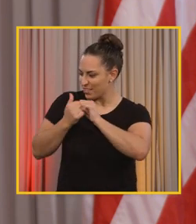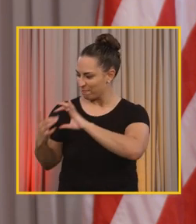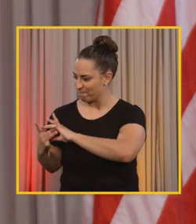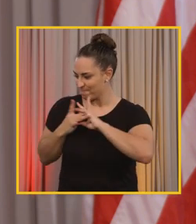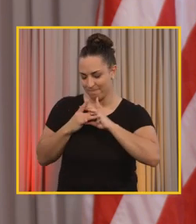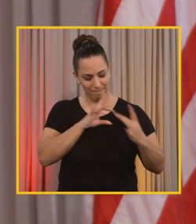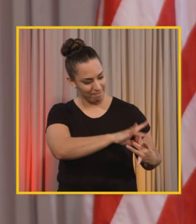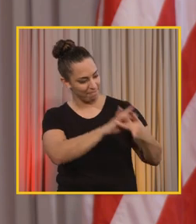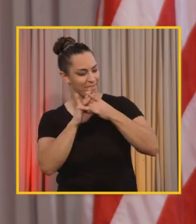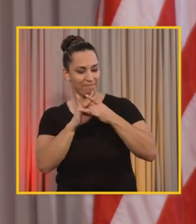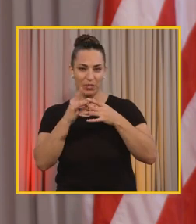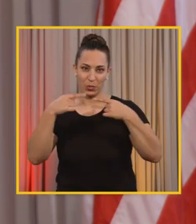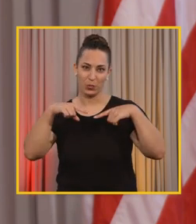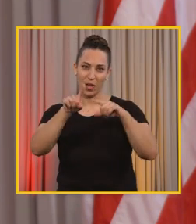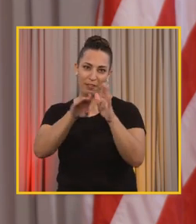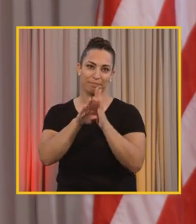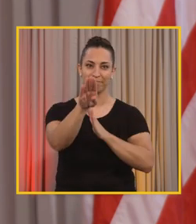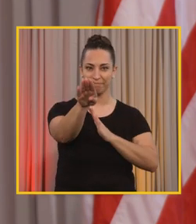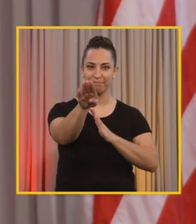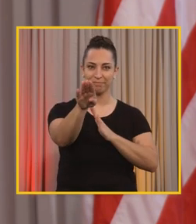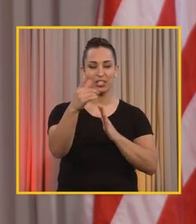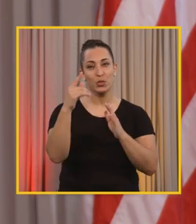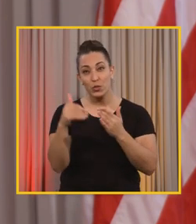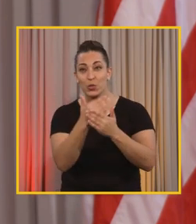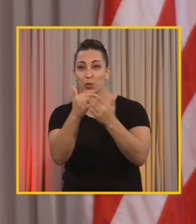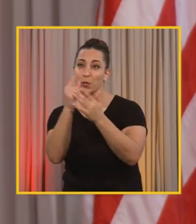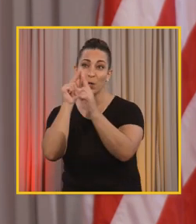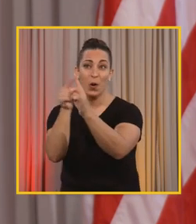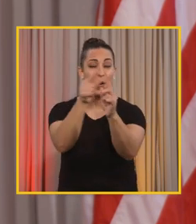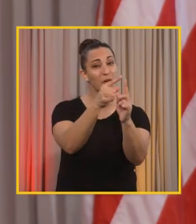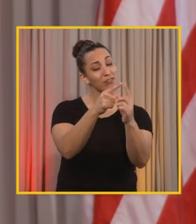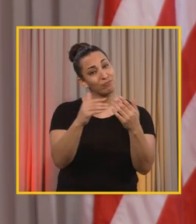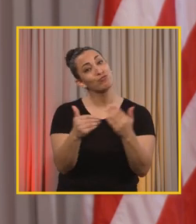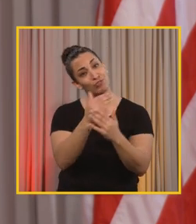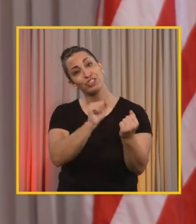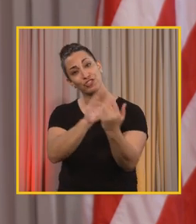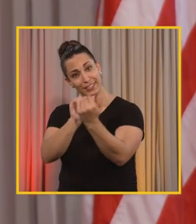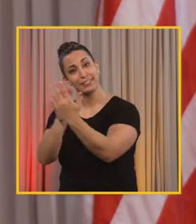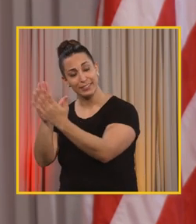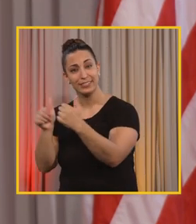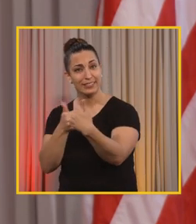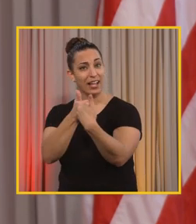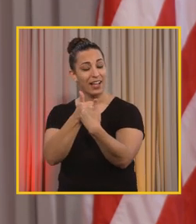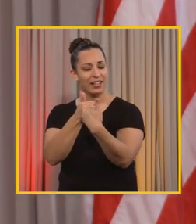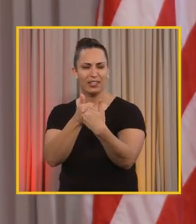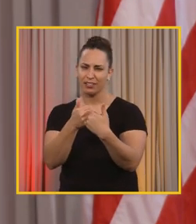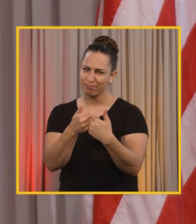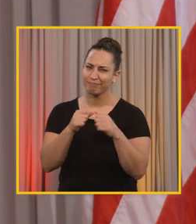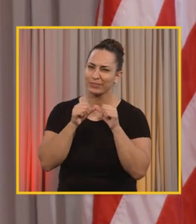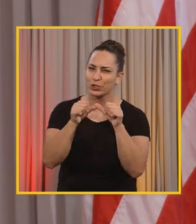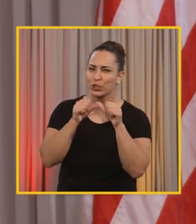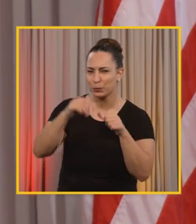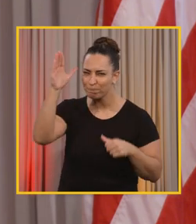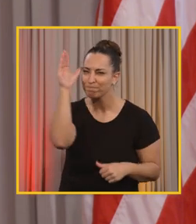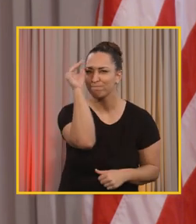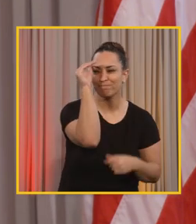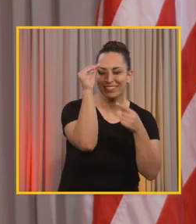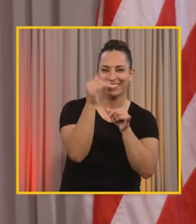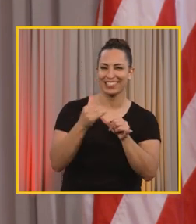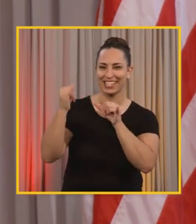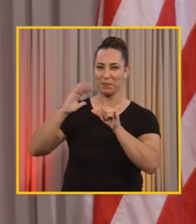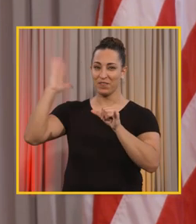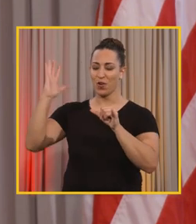life, and to raise others with us as we soar. As we embark on our new endeavors with their own set of